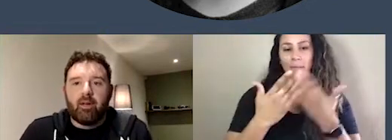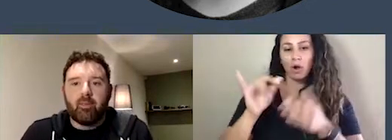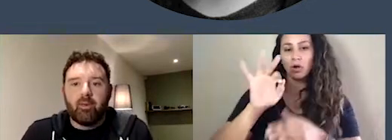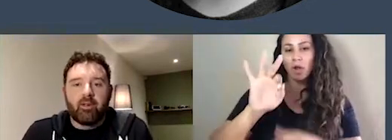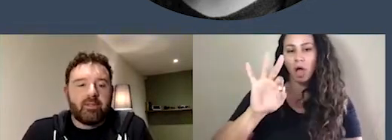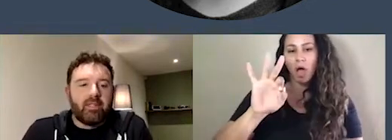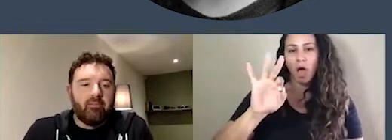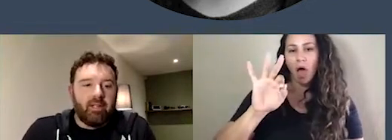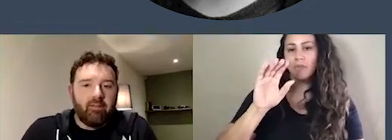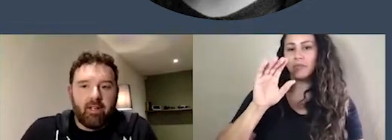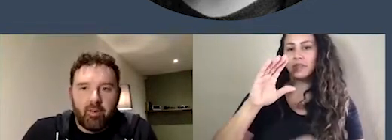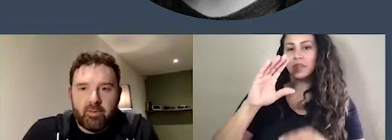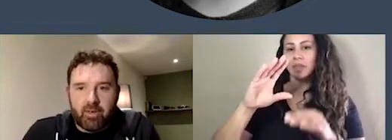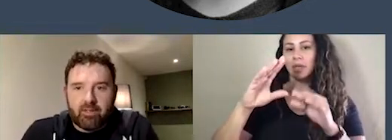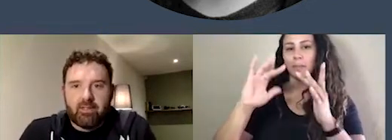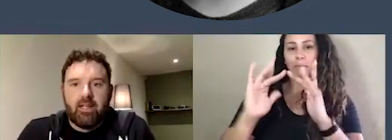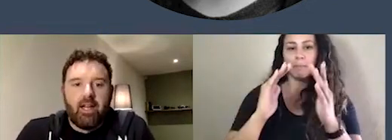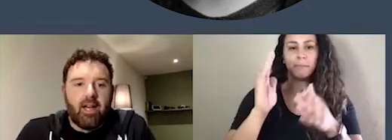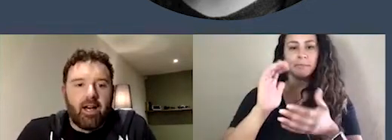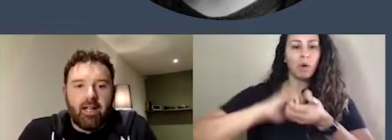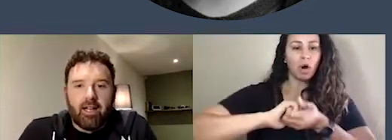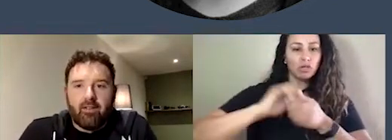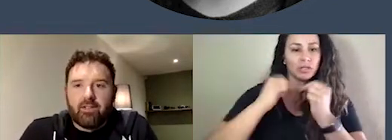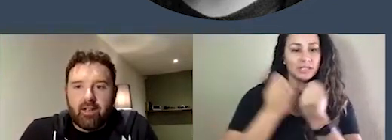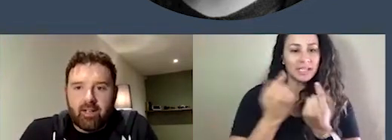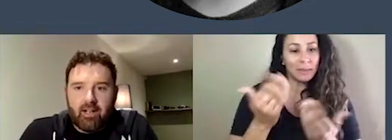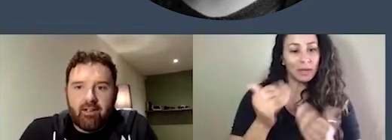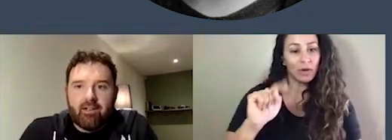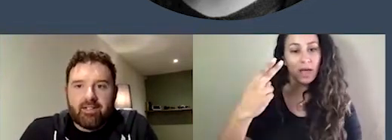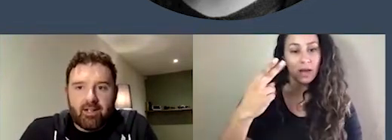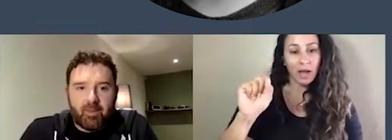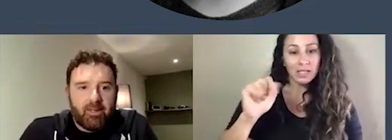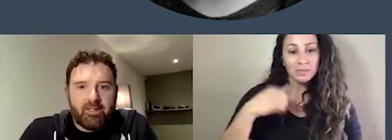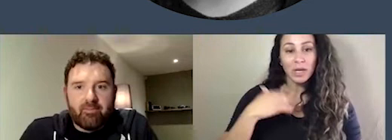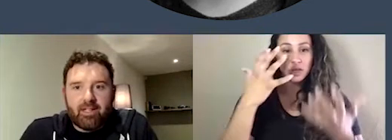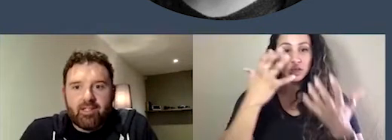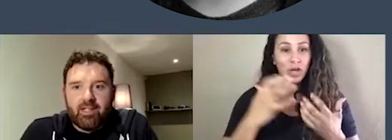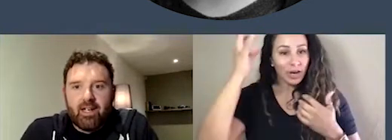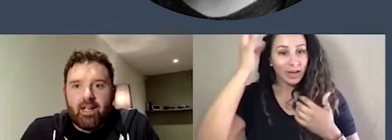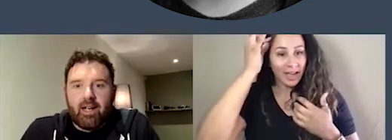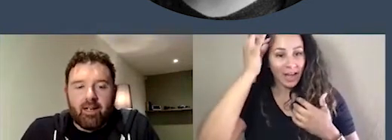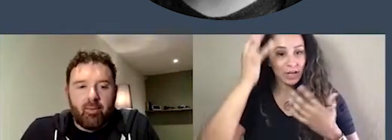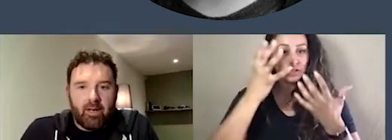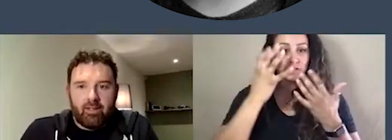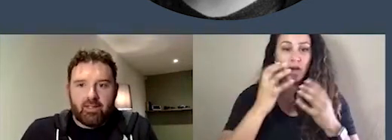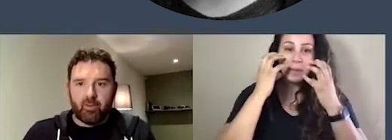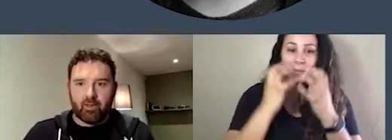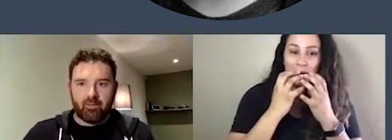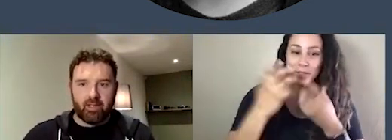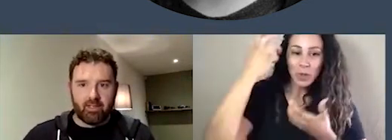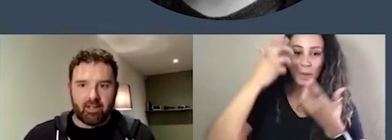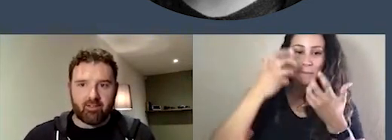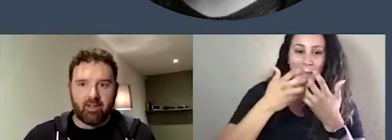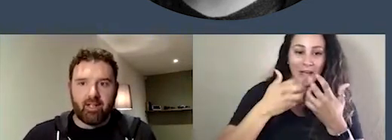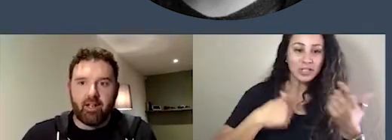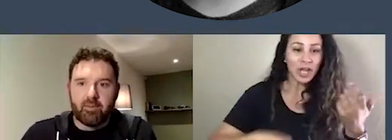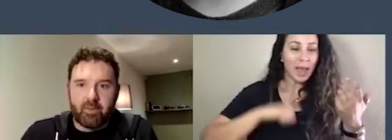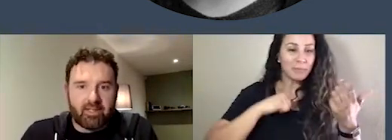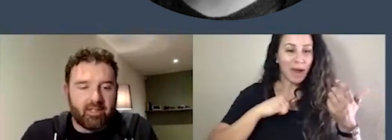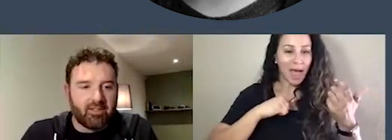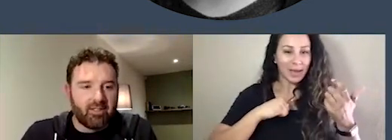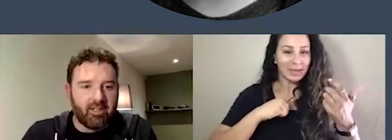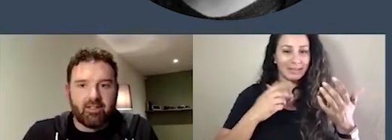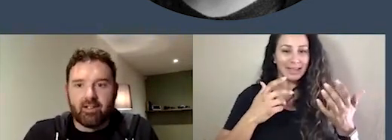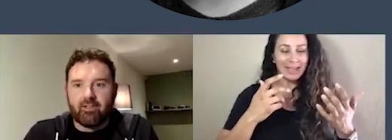App Partner Program team here at HubSpot. I have dark hair, dark beard to match, and I'm proudly sporting my dark grey